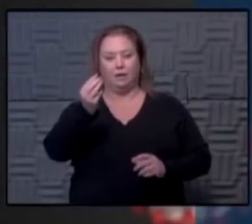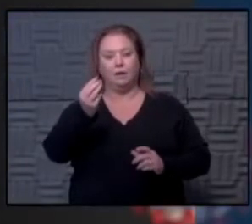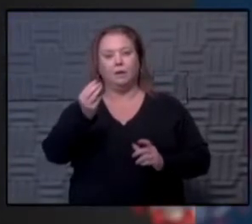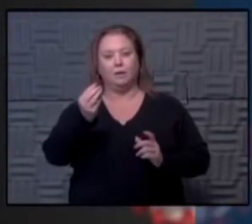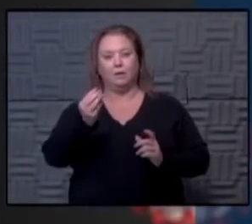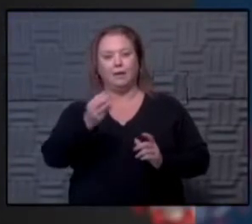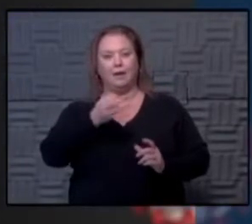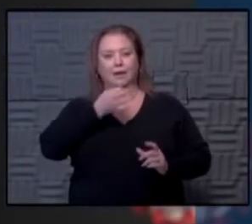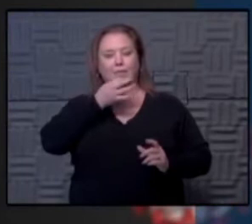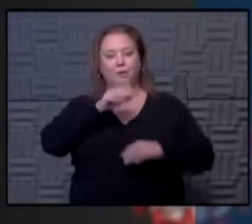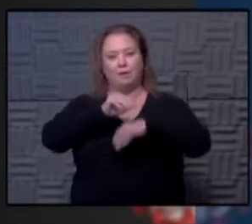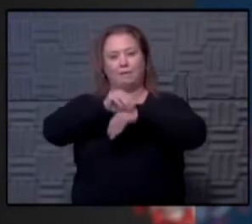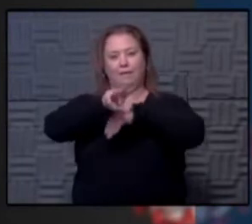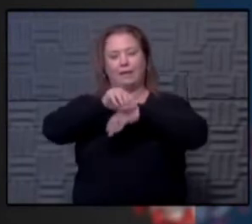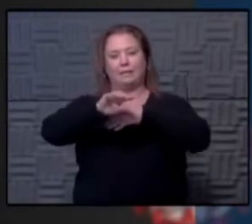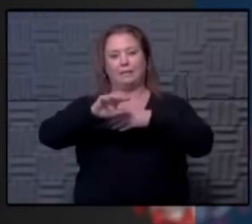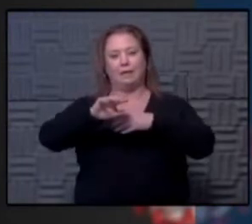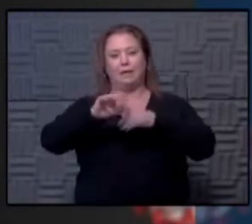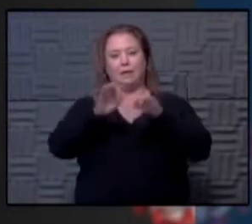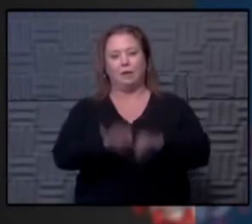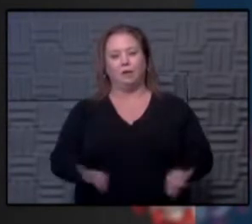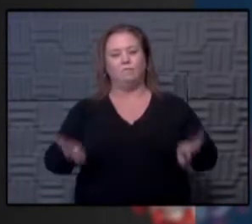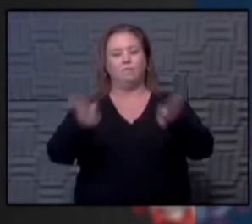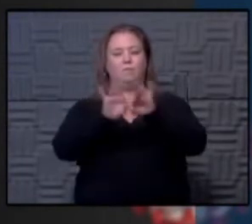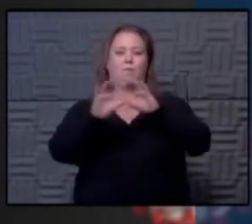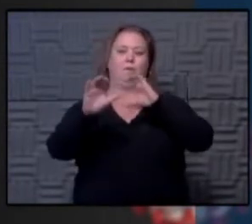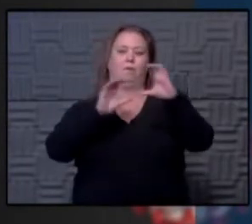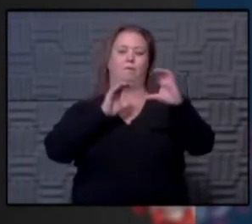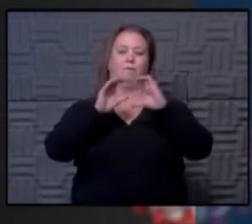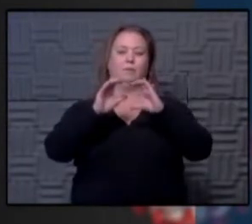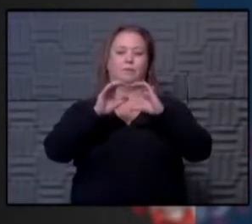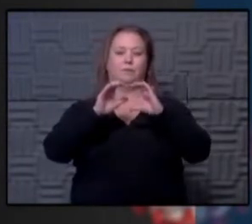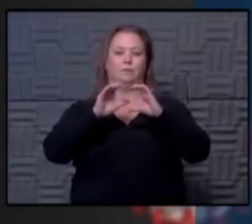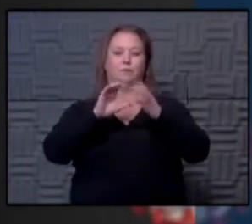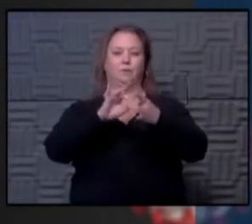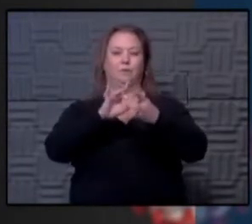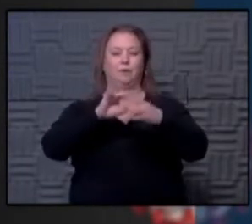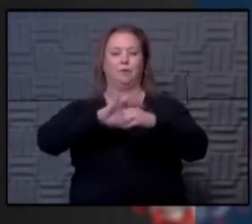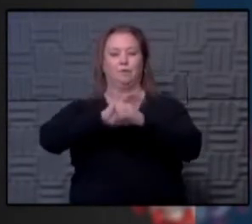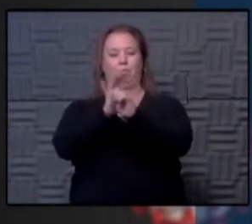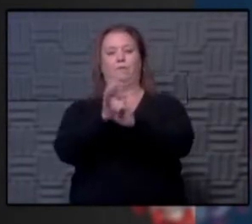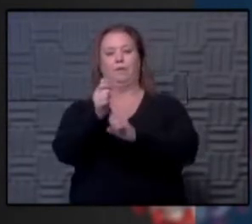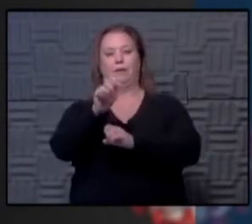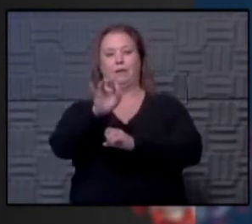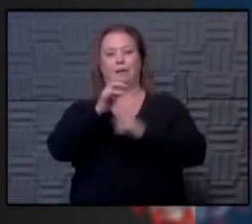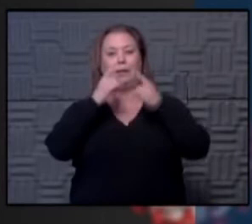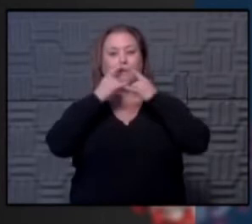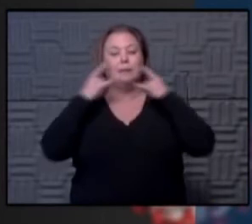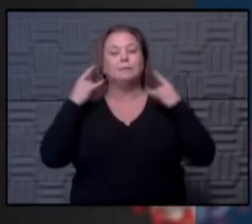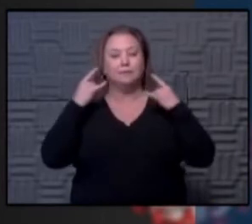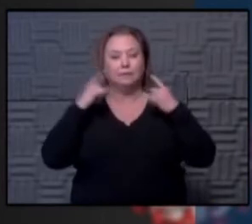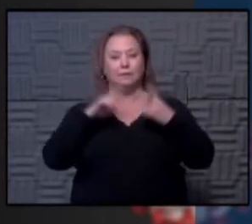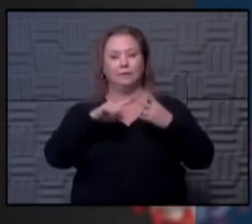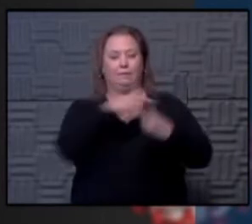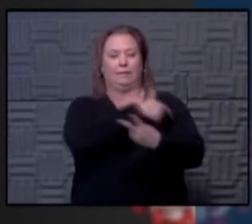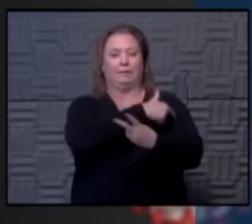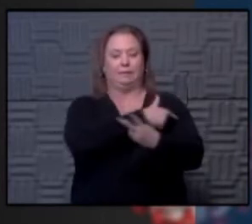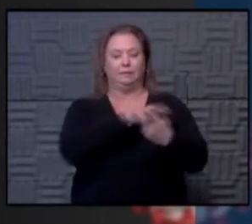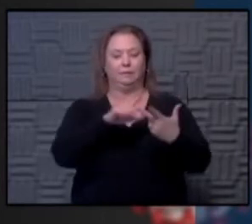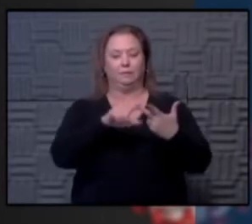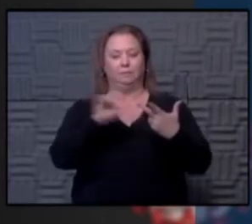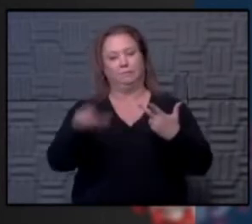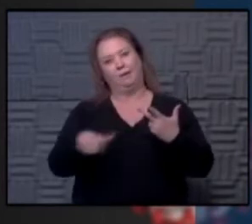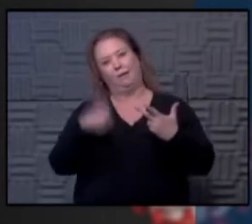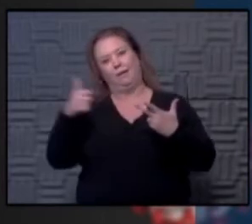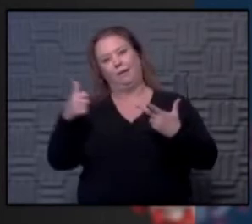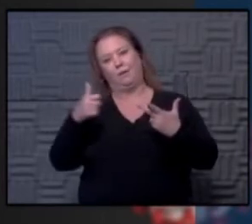some expert advice on how to have crucial conversations around COVID-19, mask wearing, vaccinations,